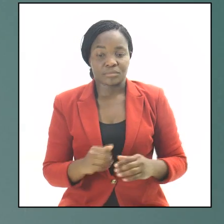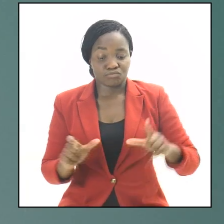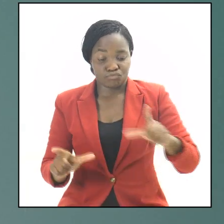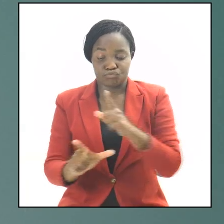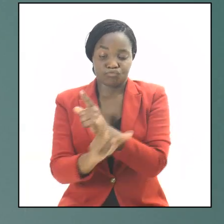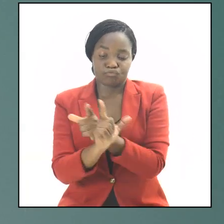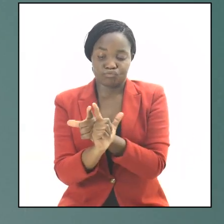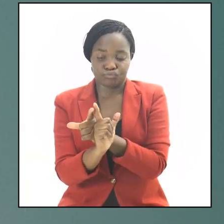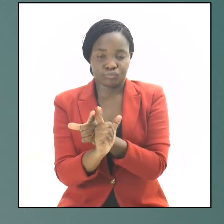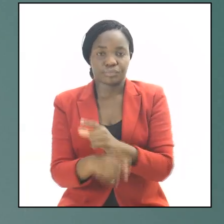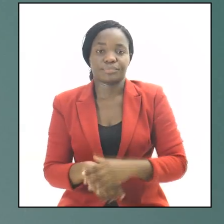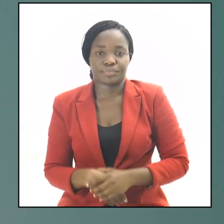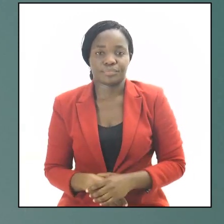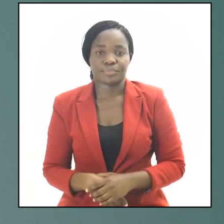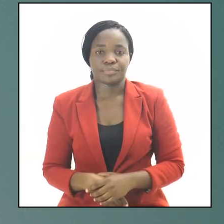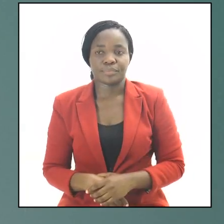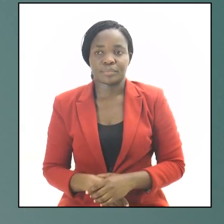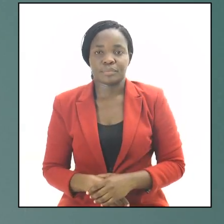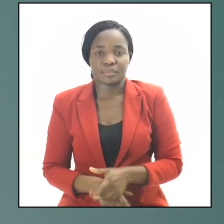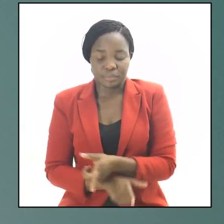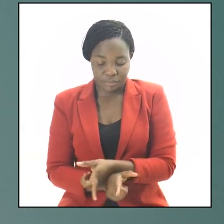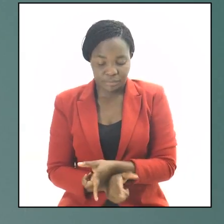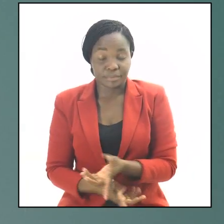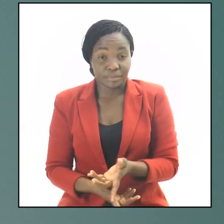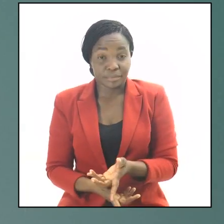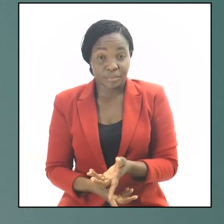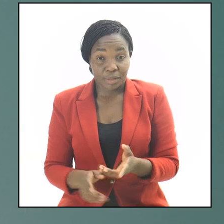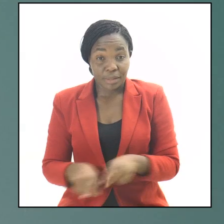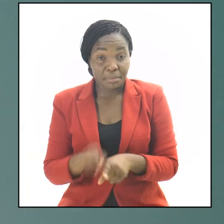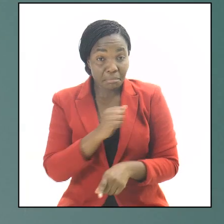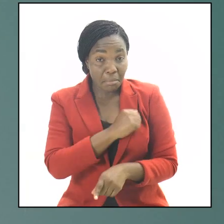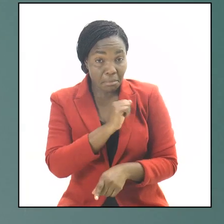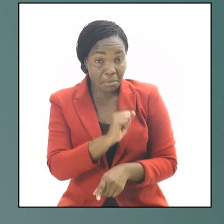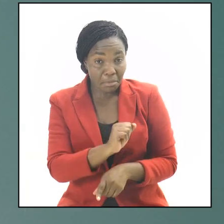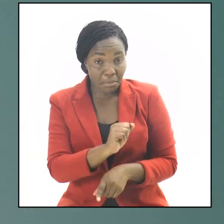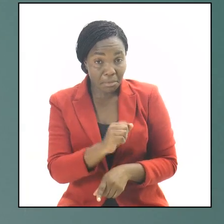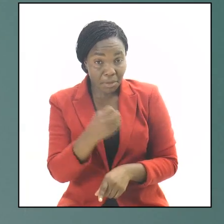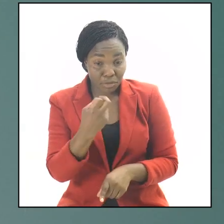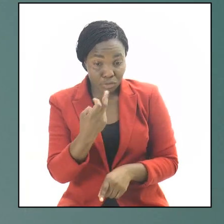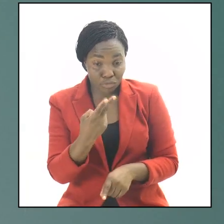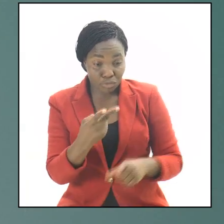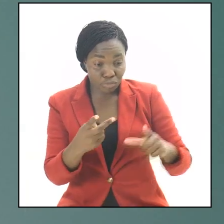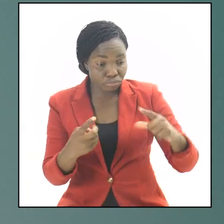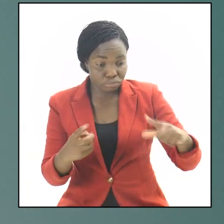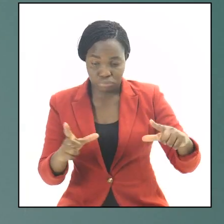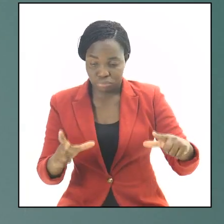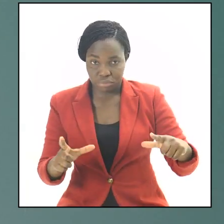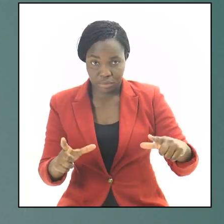Thanks. Oh yes, like your mom said. Two triangles make a